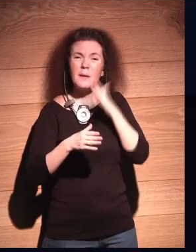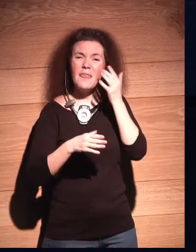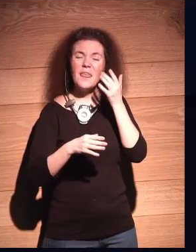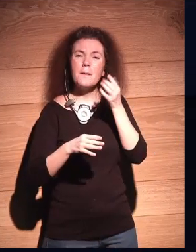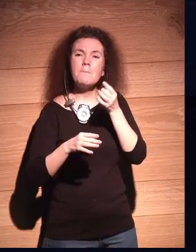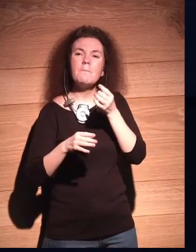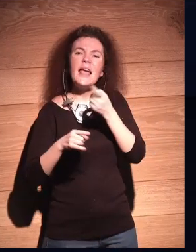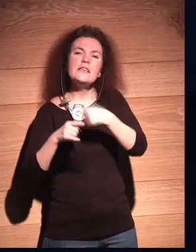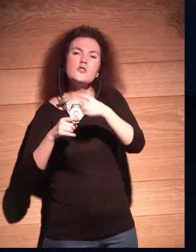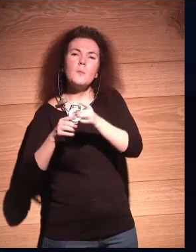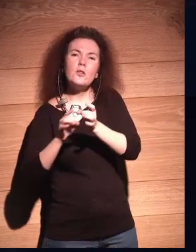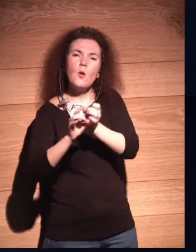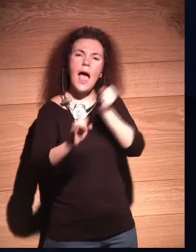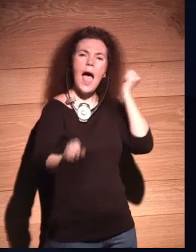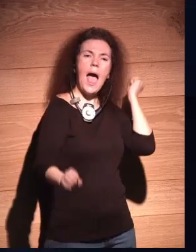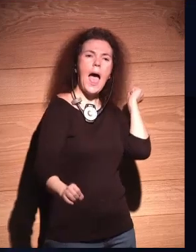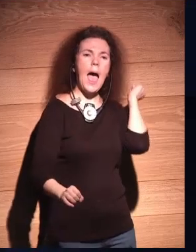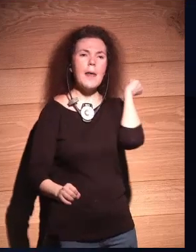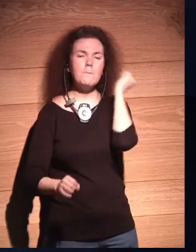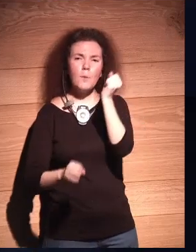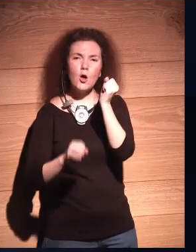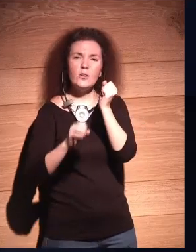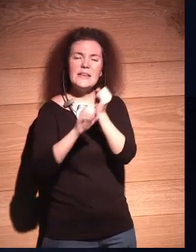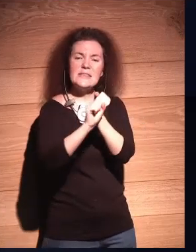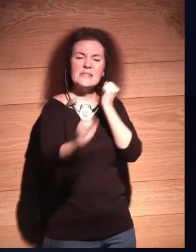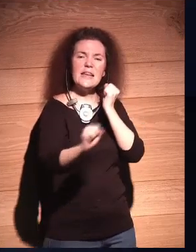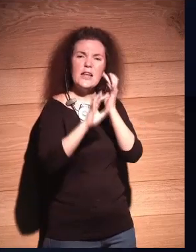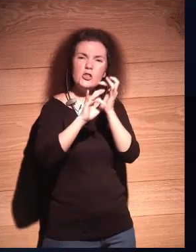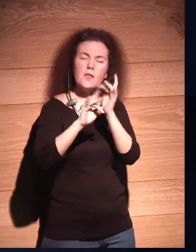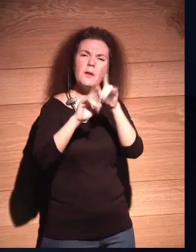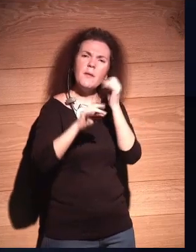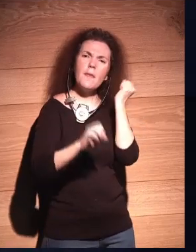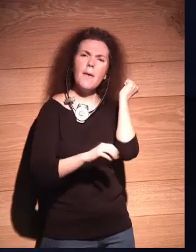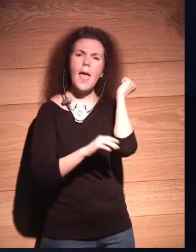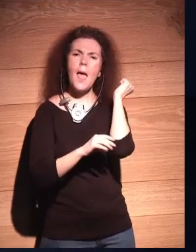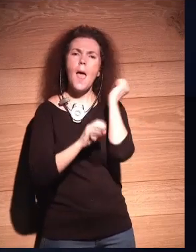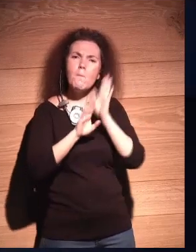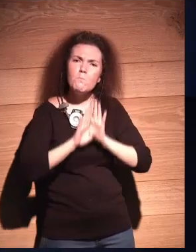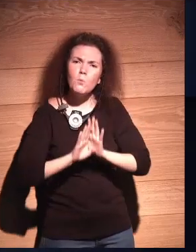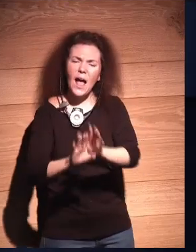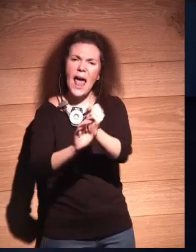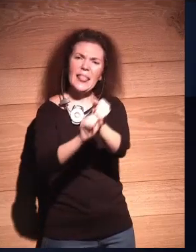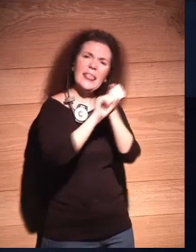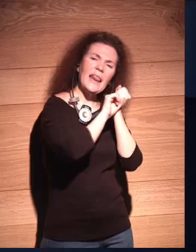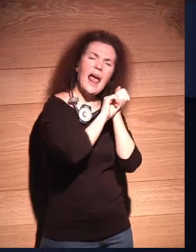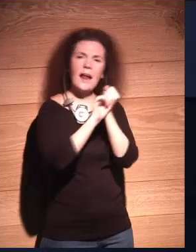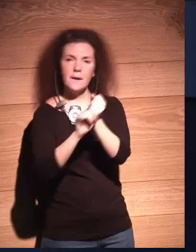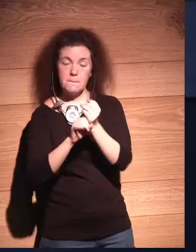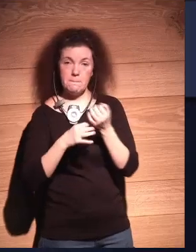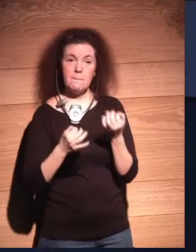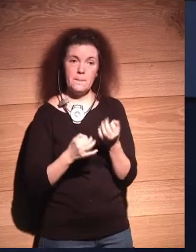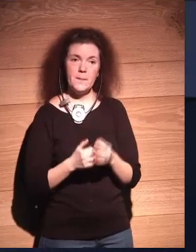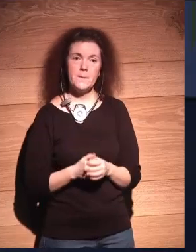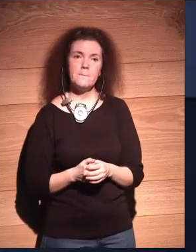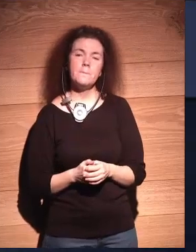the fingering on it. But you really need to push and pull it in ways that almost like one of